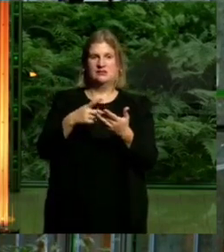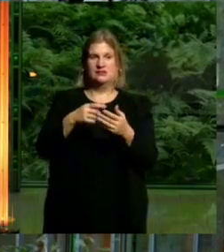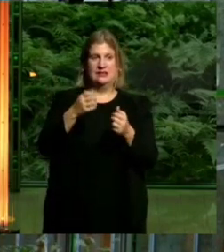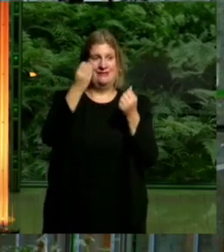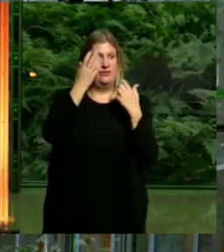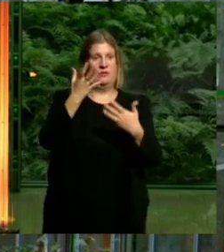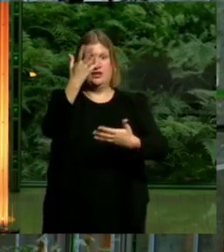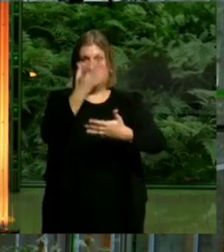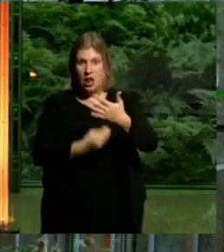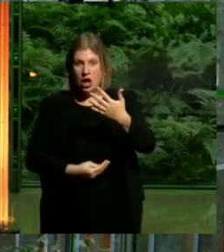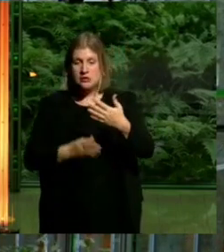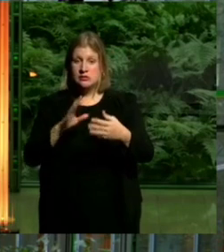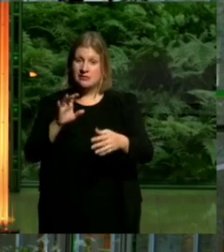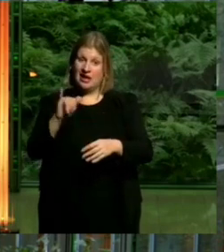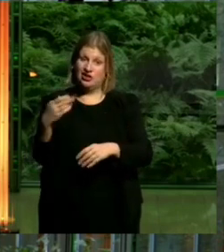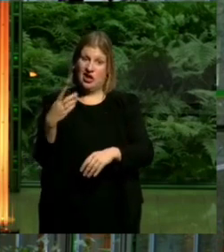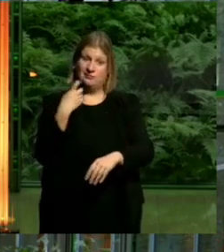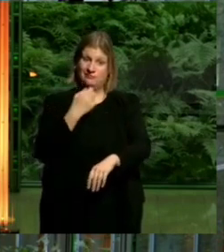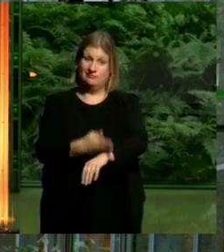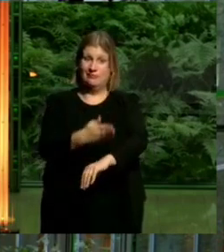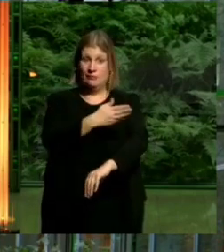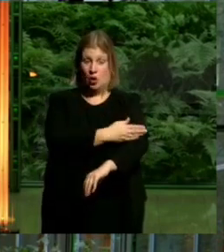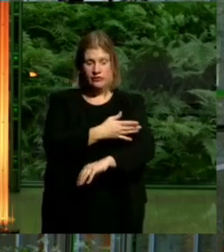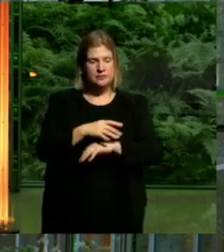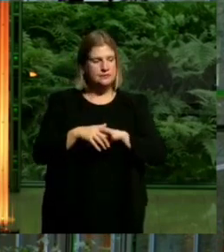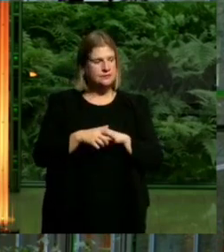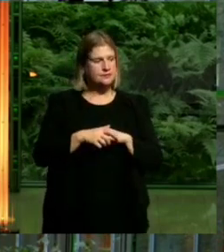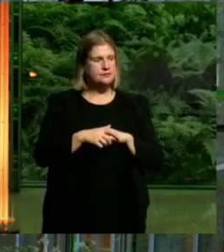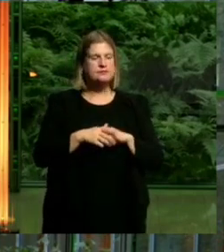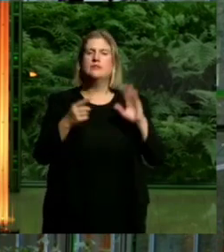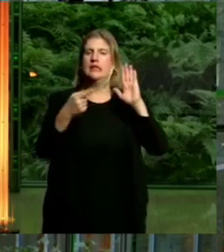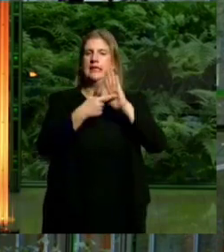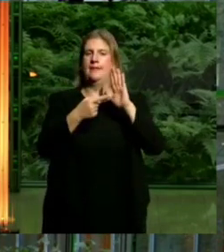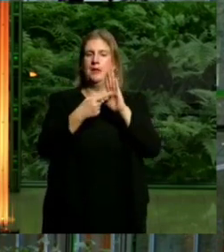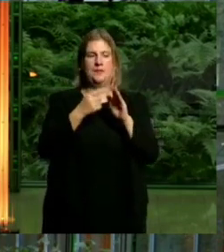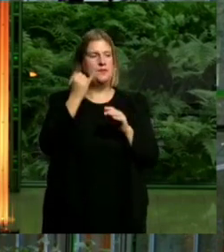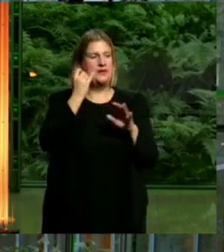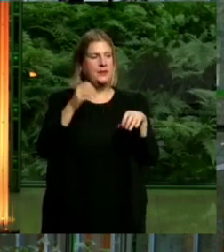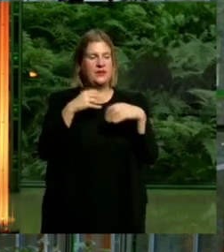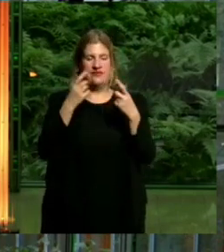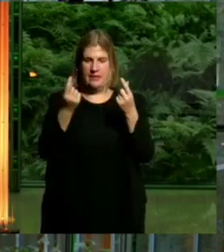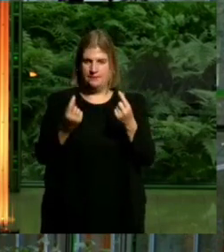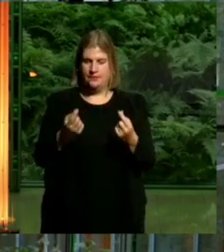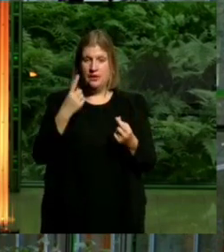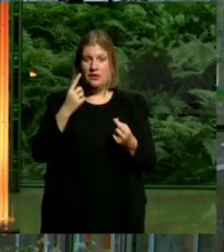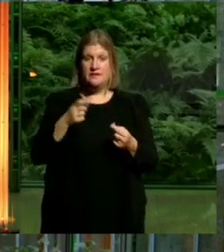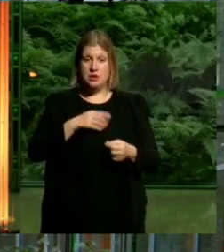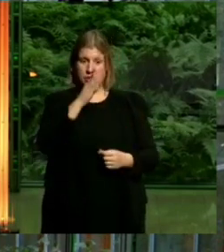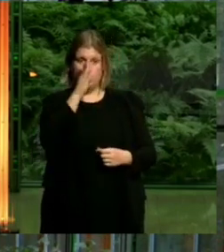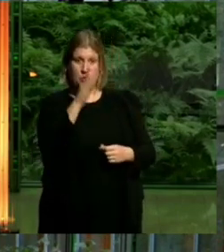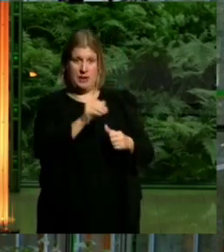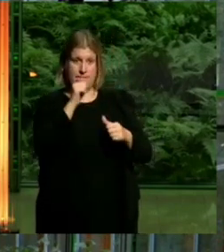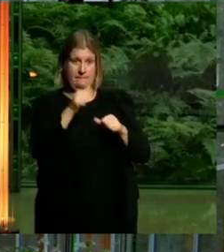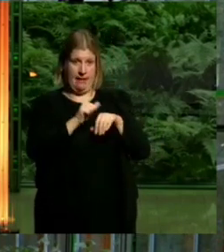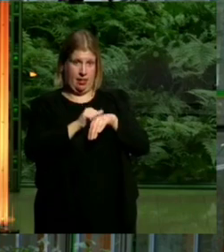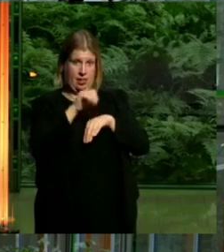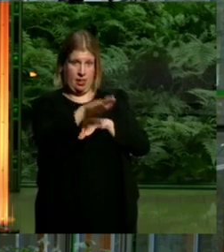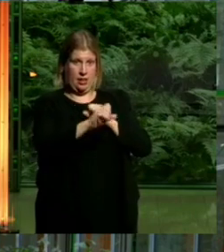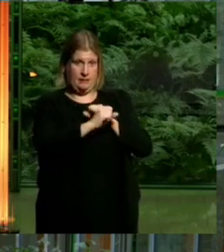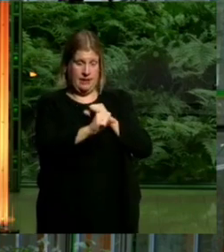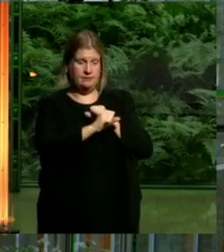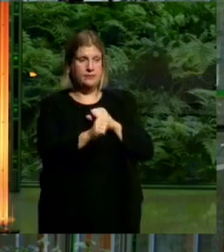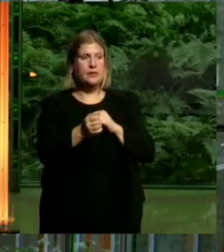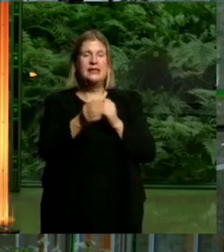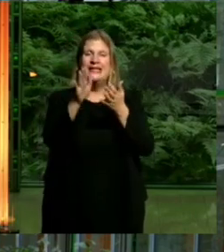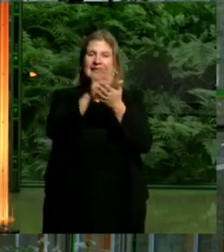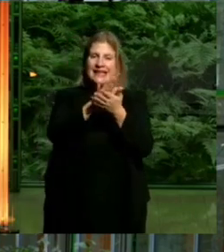easier, right? So let's do an example. Let's say I gave you this task. For our direct mail campaign, let's clean up the list of physical